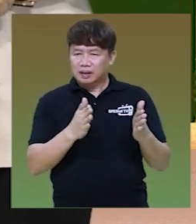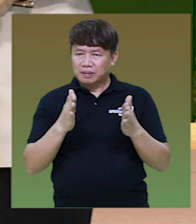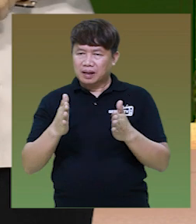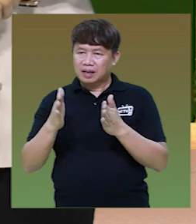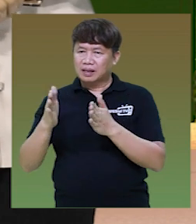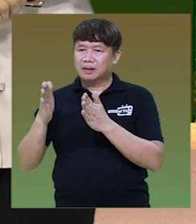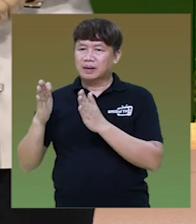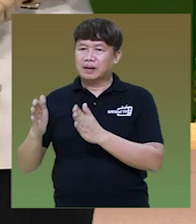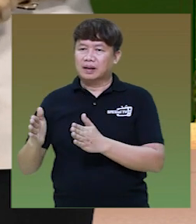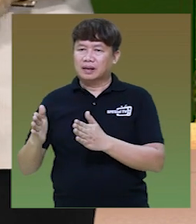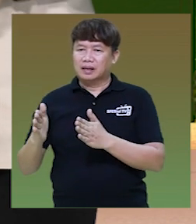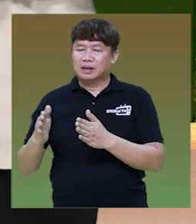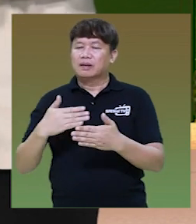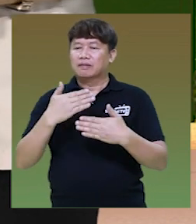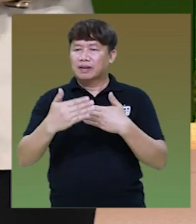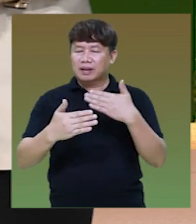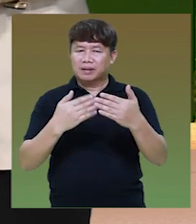events.